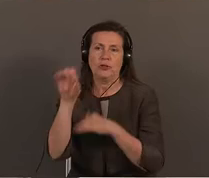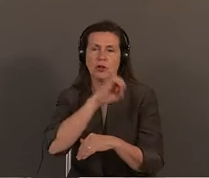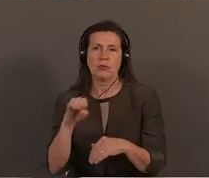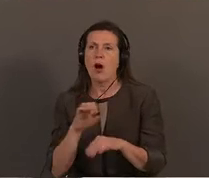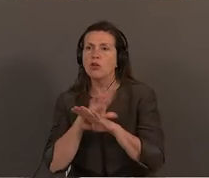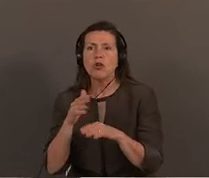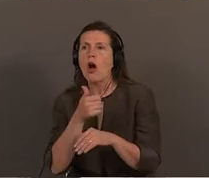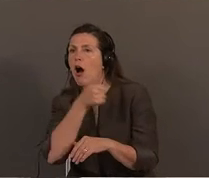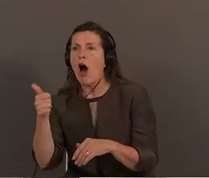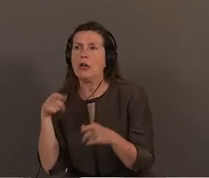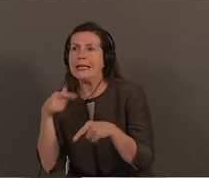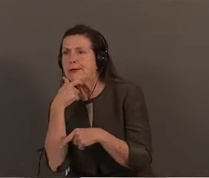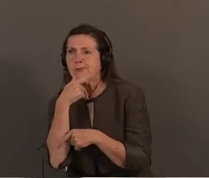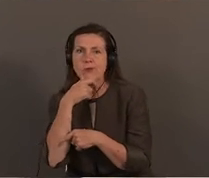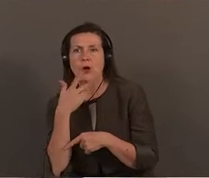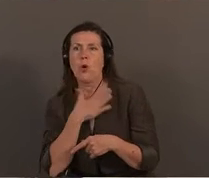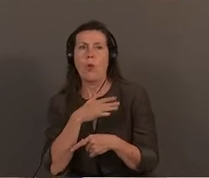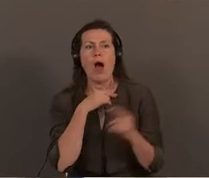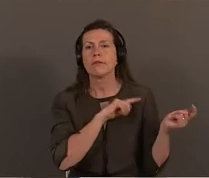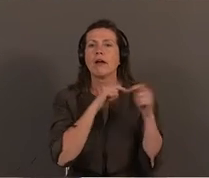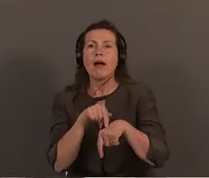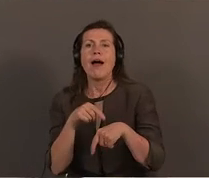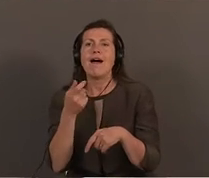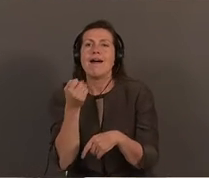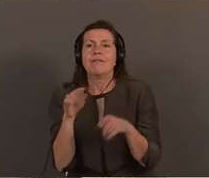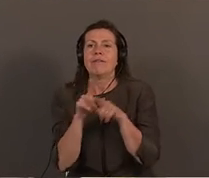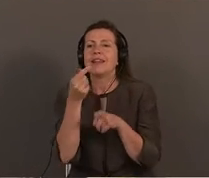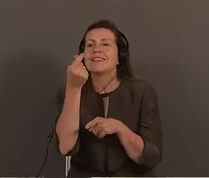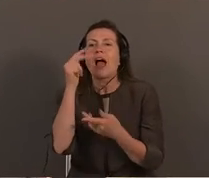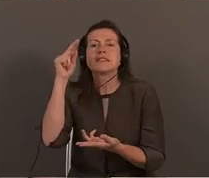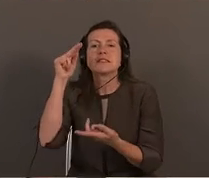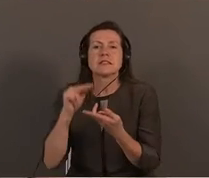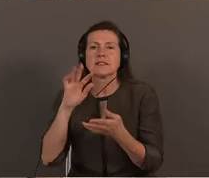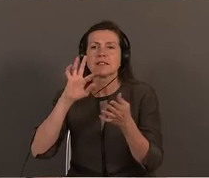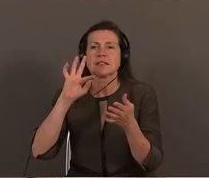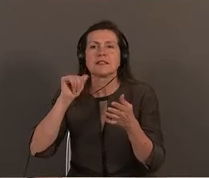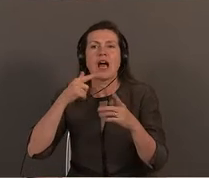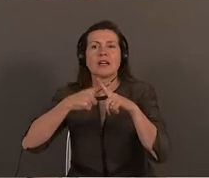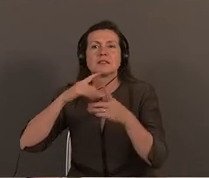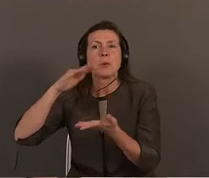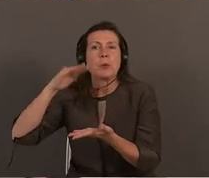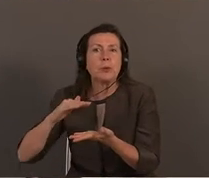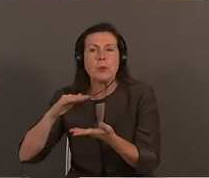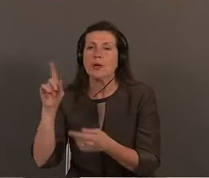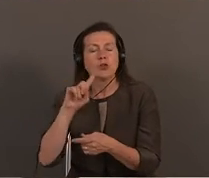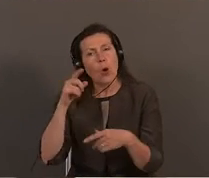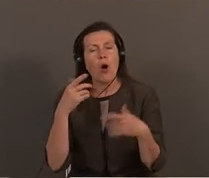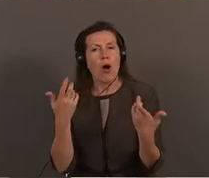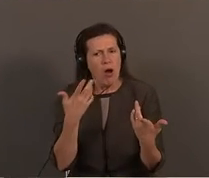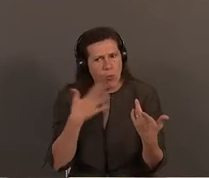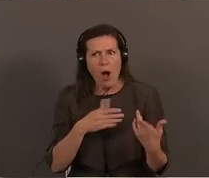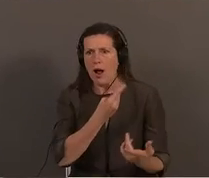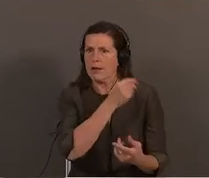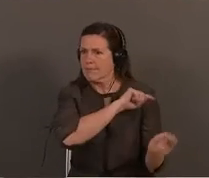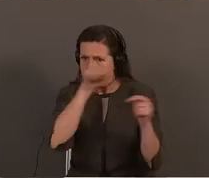can, so as to create added value here in Europe